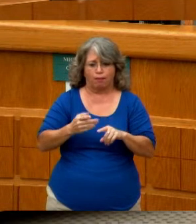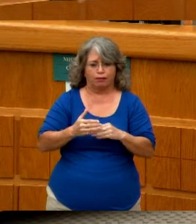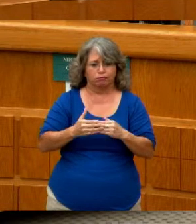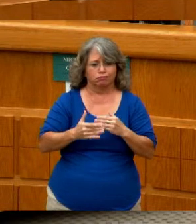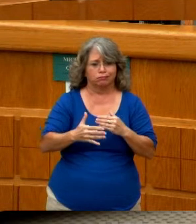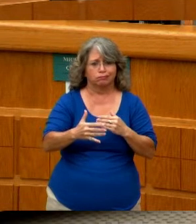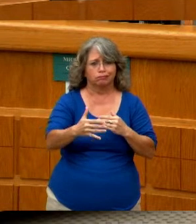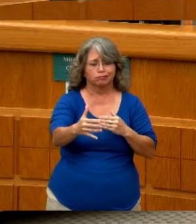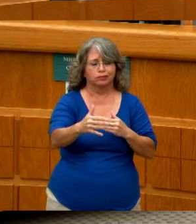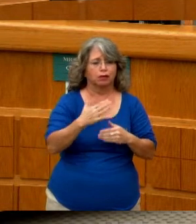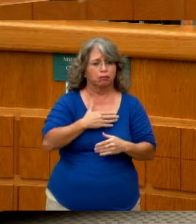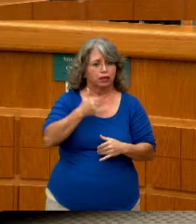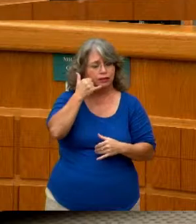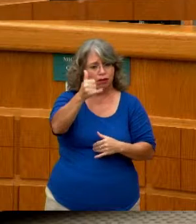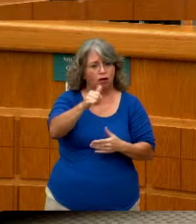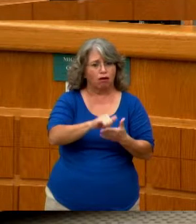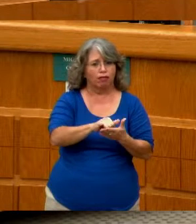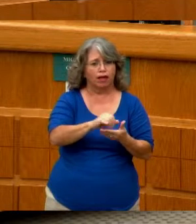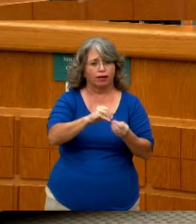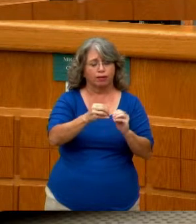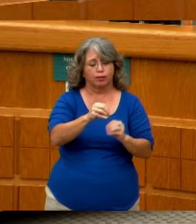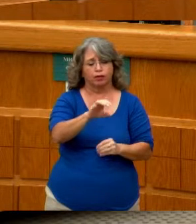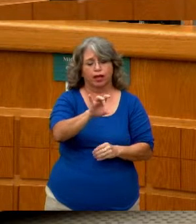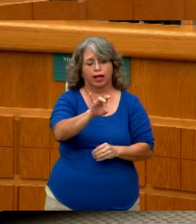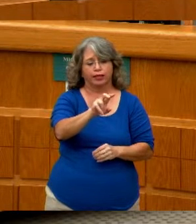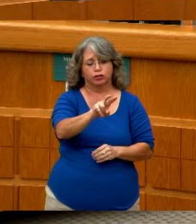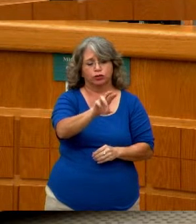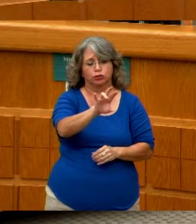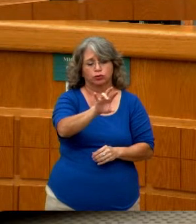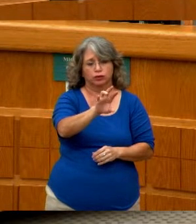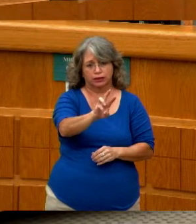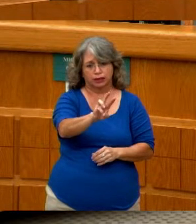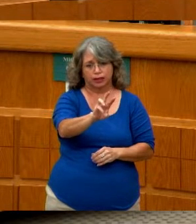recovery, please call our COVID clinic at